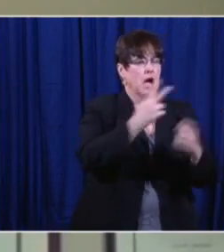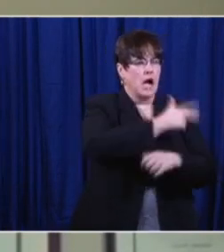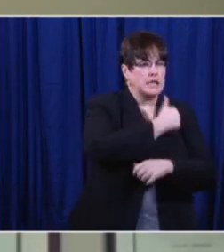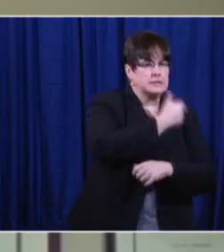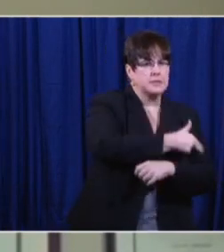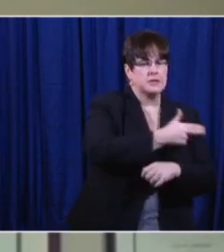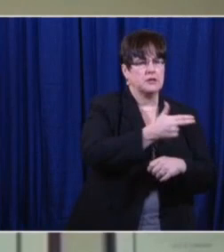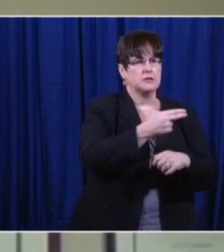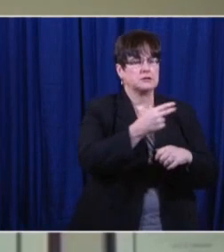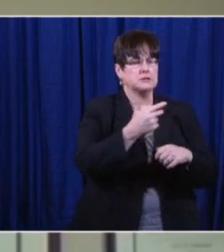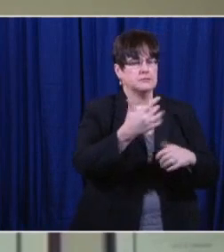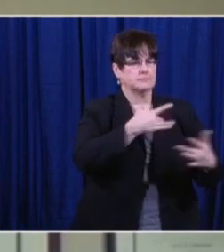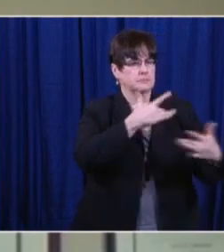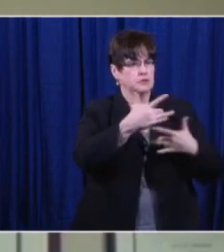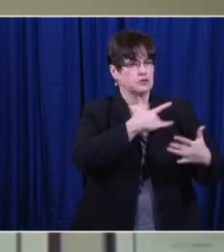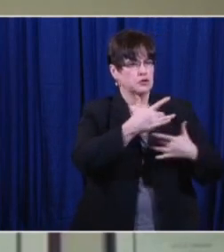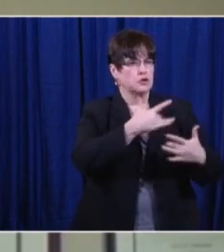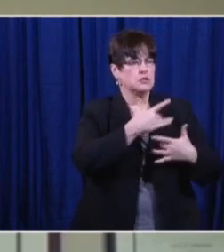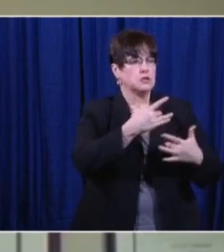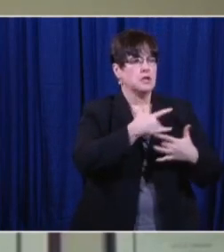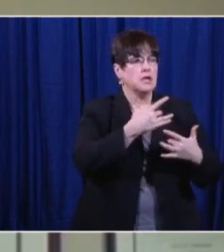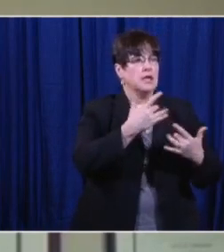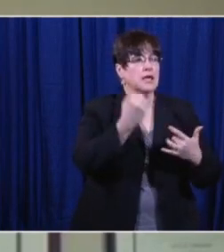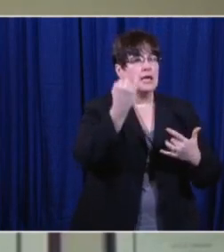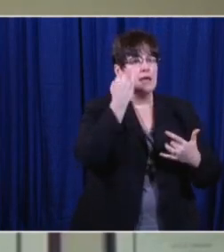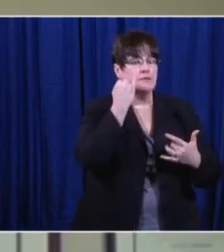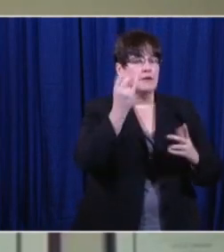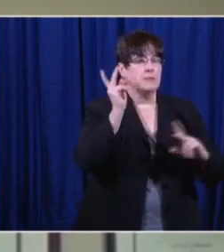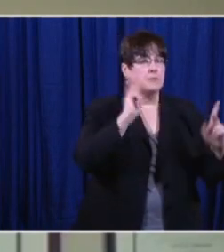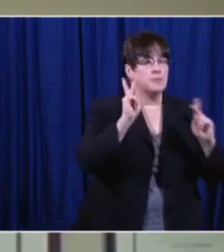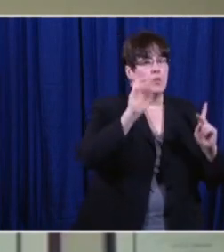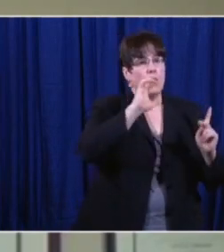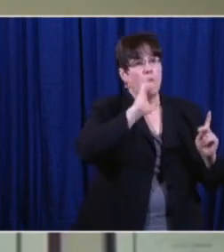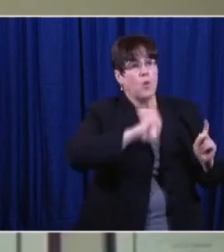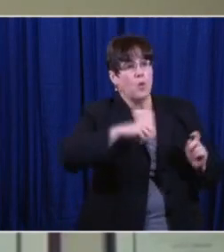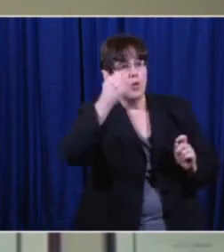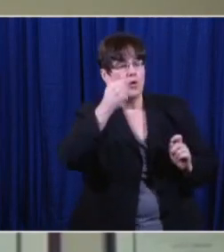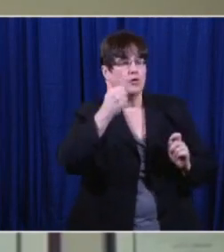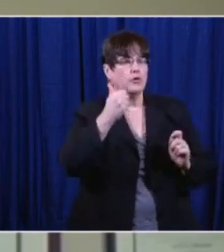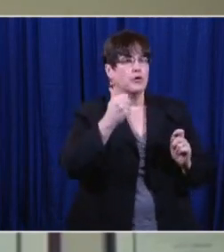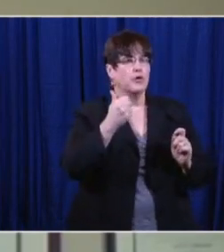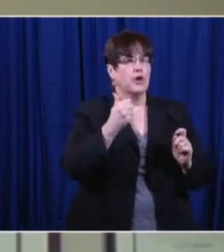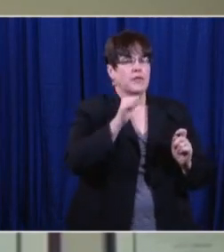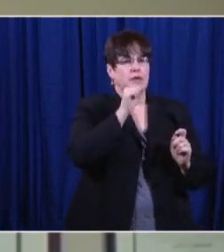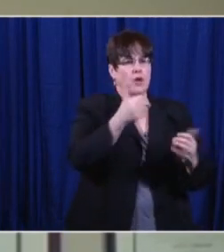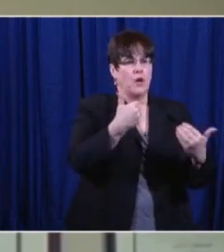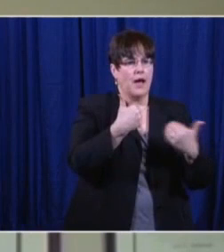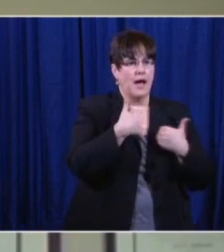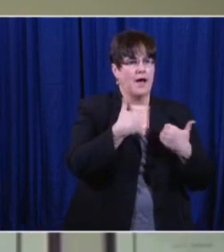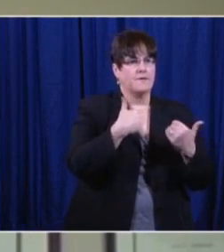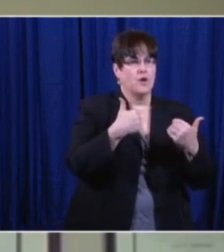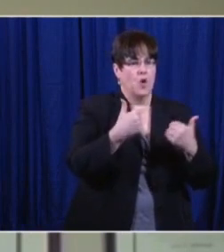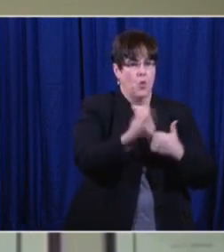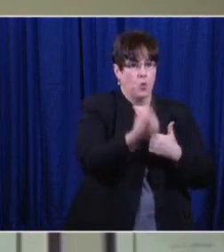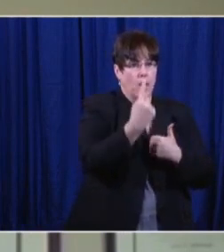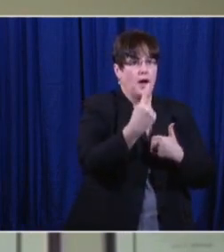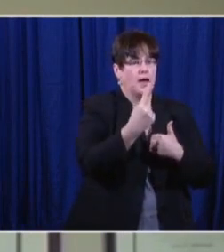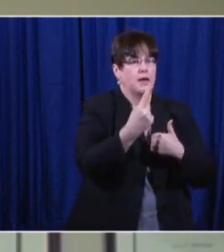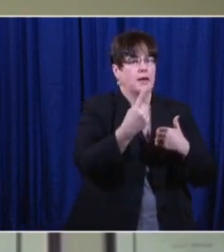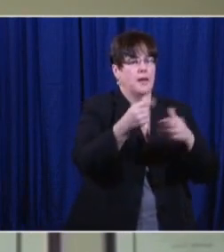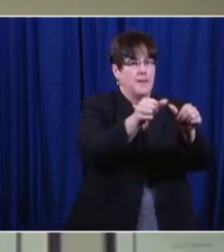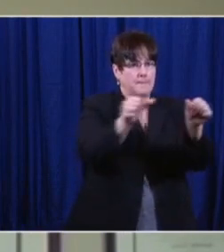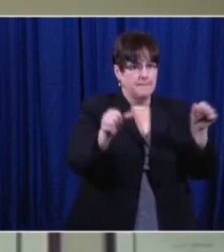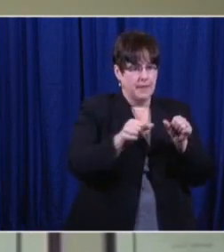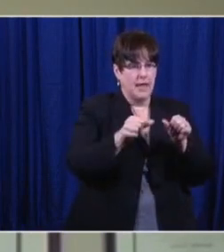send a lot of these elderly or people who have COVID-19 but are not in ventilators. They're in that in-between mark where they just need a